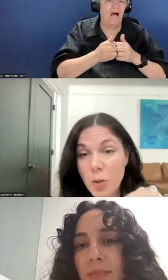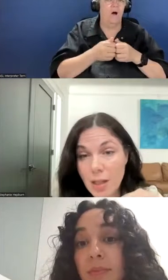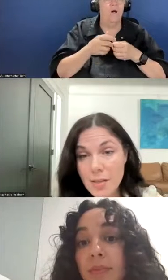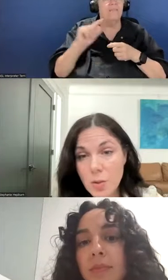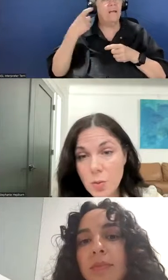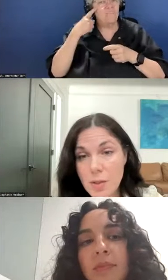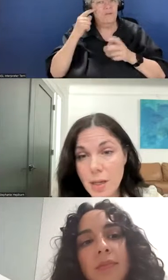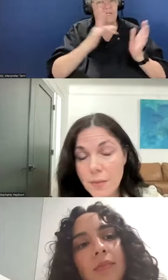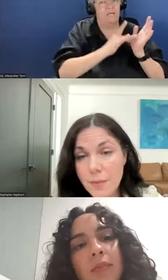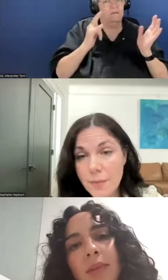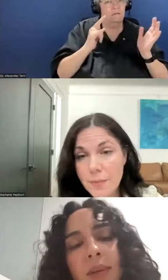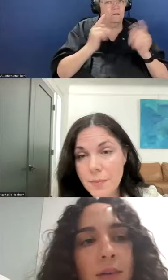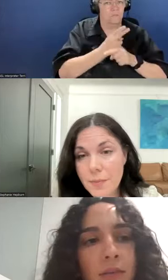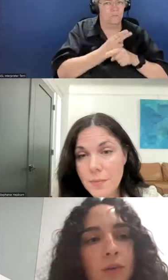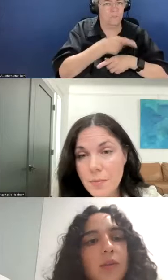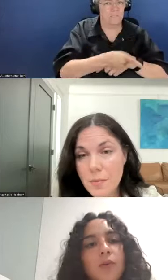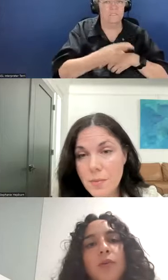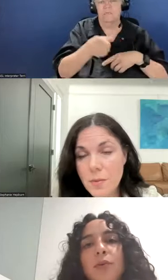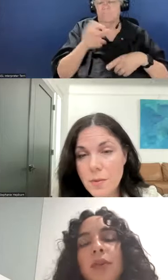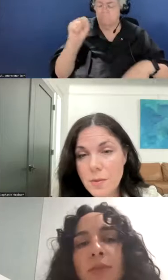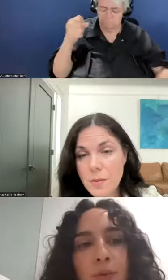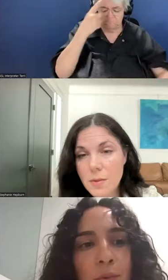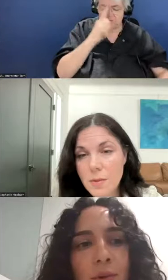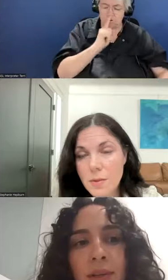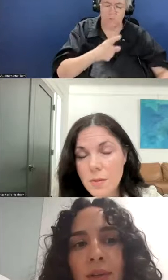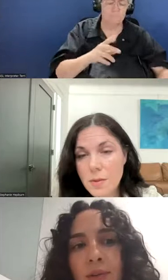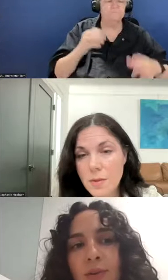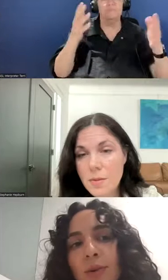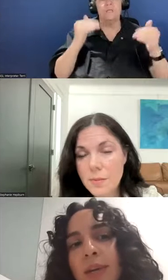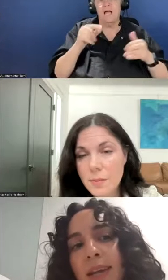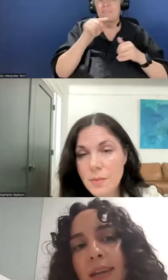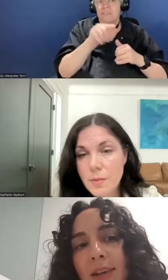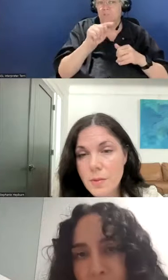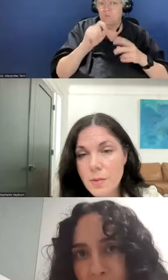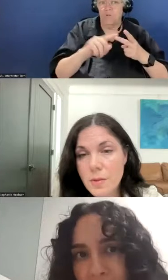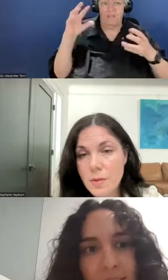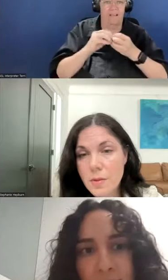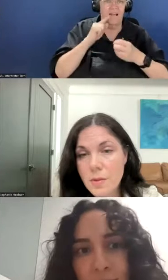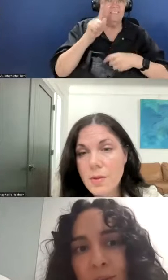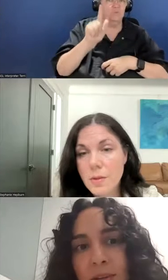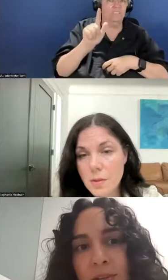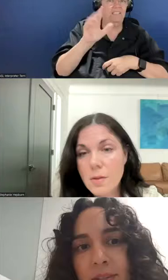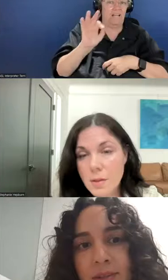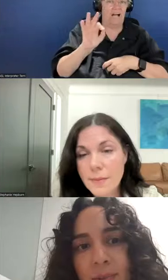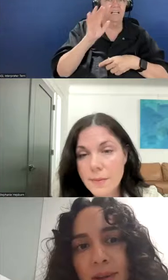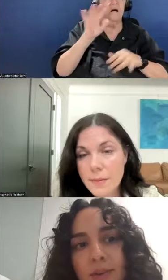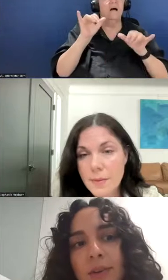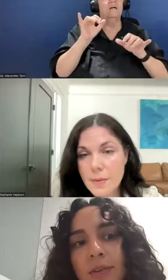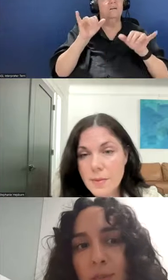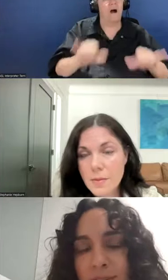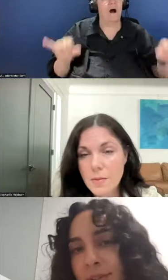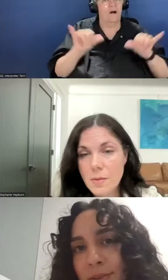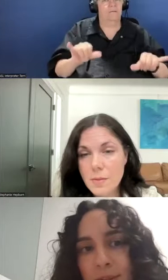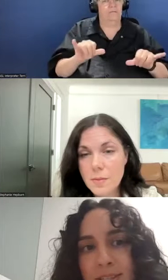can utilize the tool as well. Yeah, of course. So this tool includes 29 common actionable metrics used by